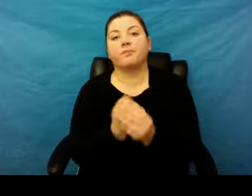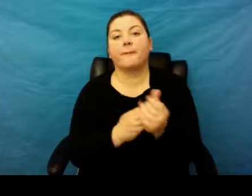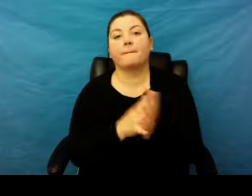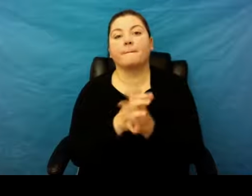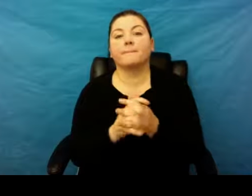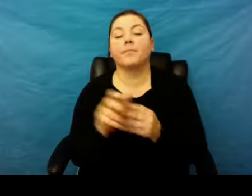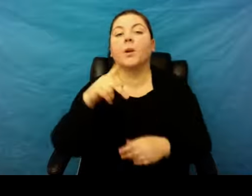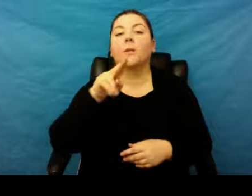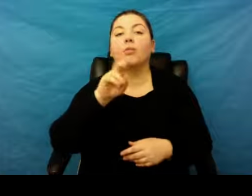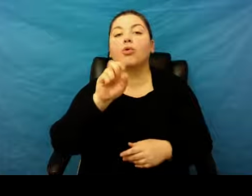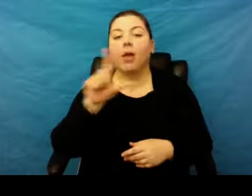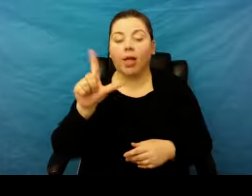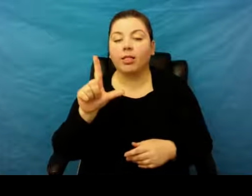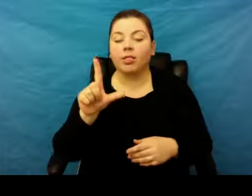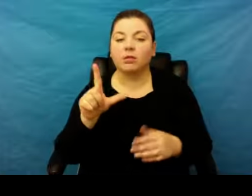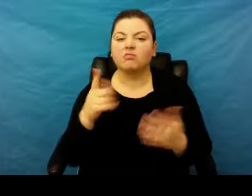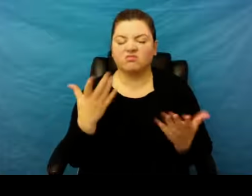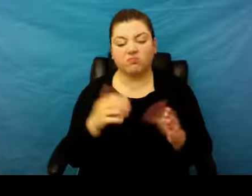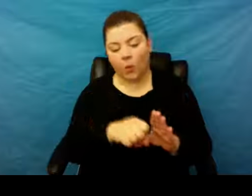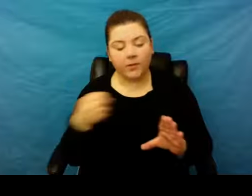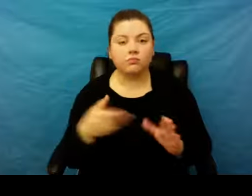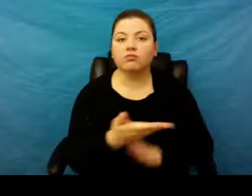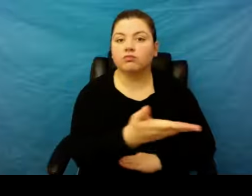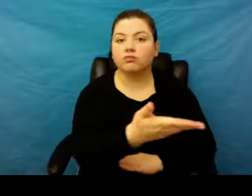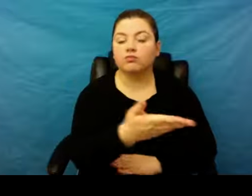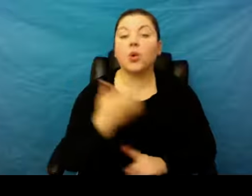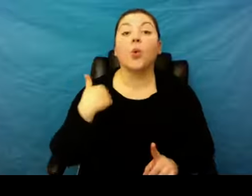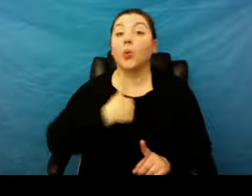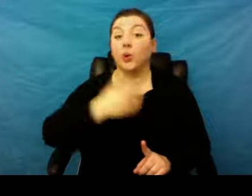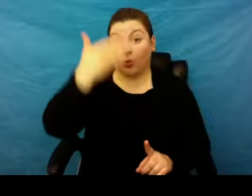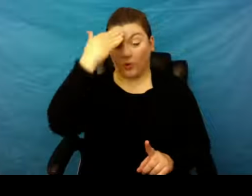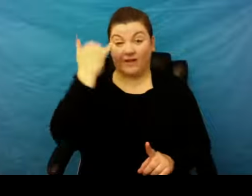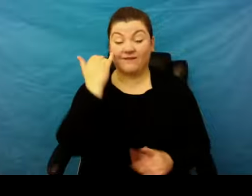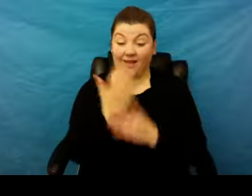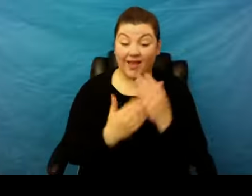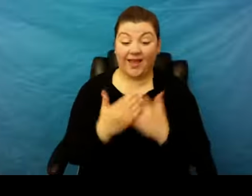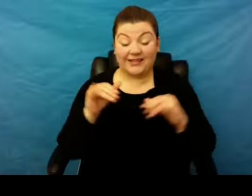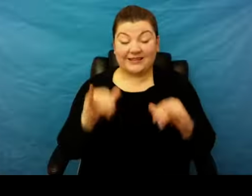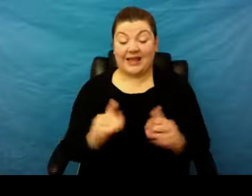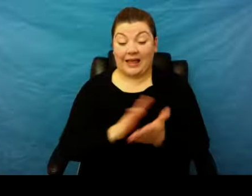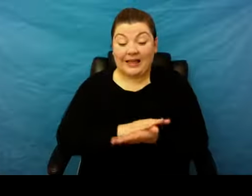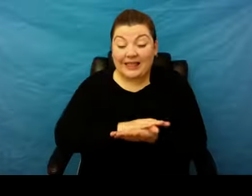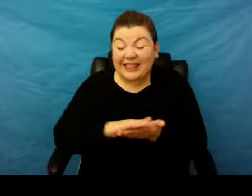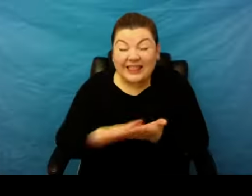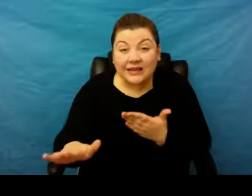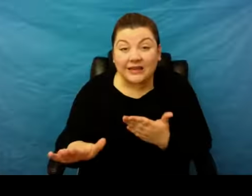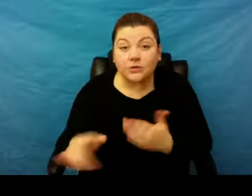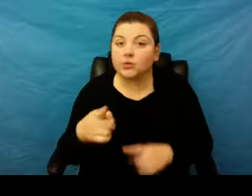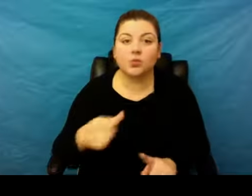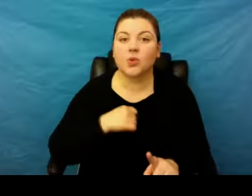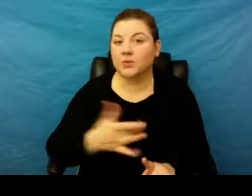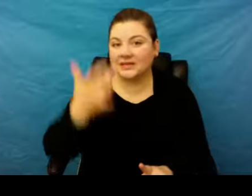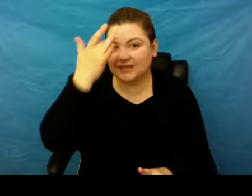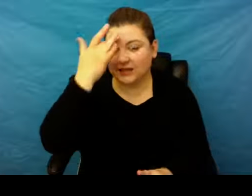this. The second point is that this is not a disease that we're getting because someone is sick and